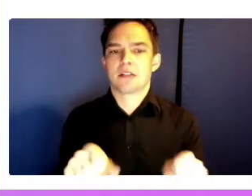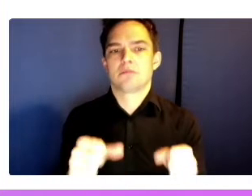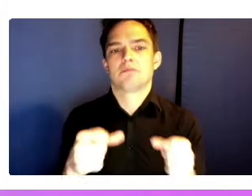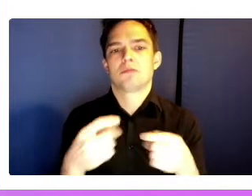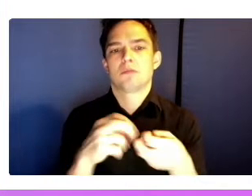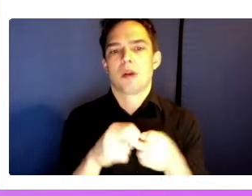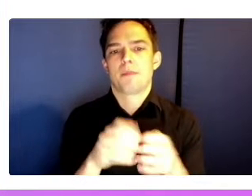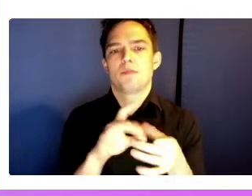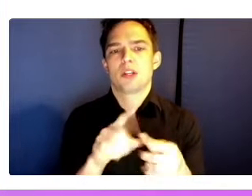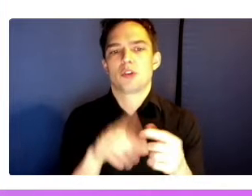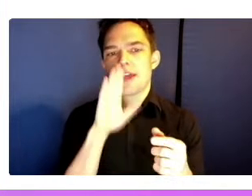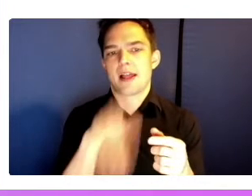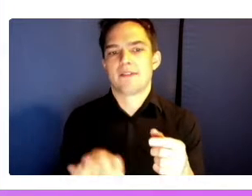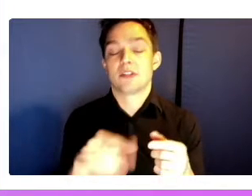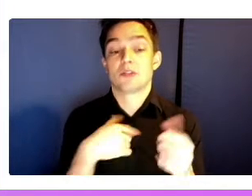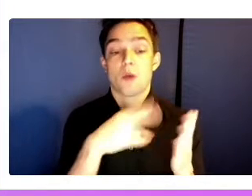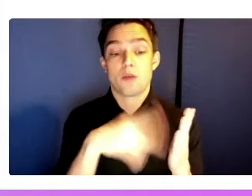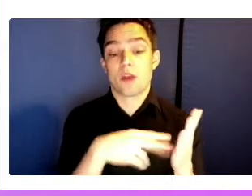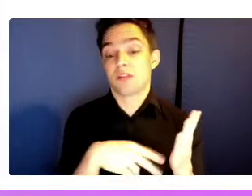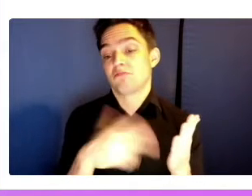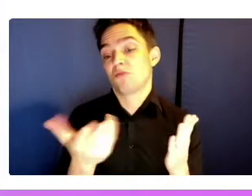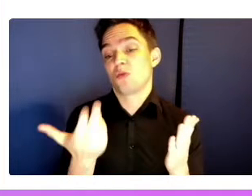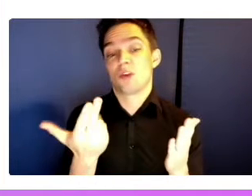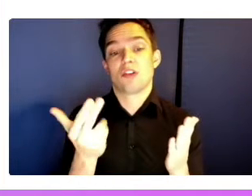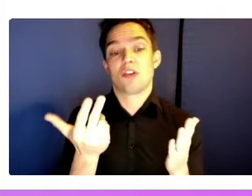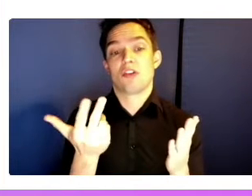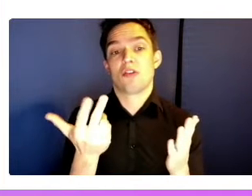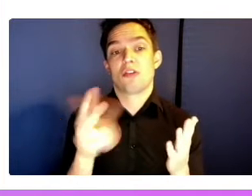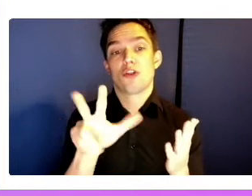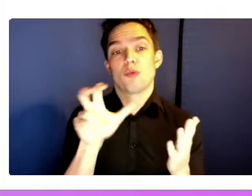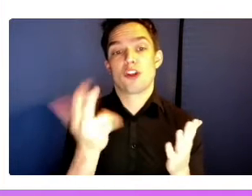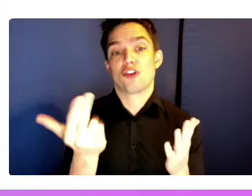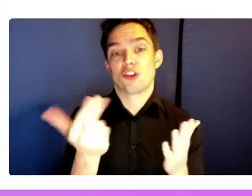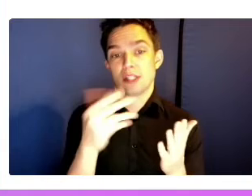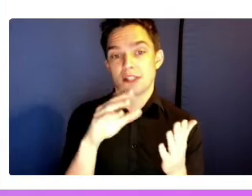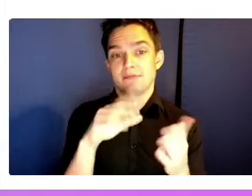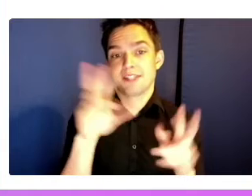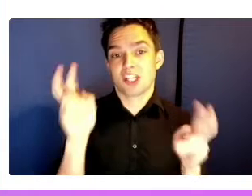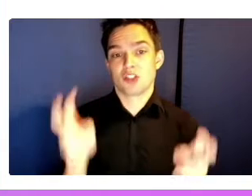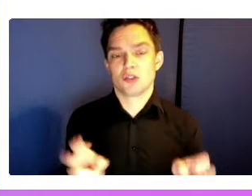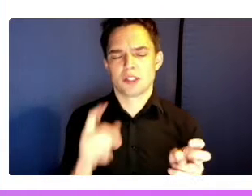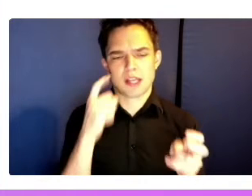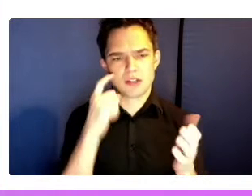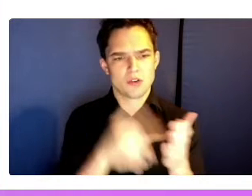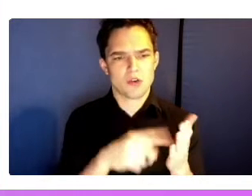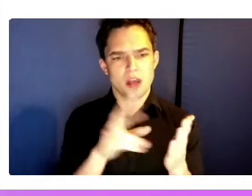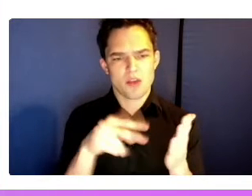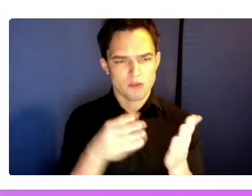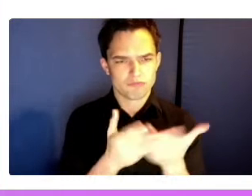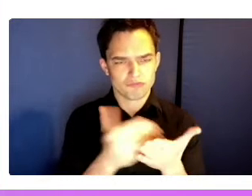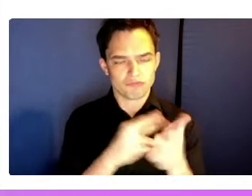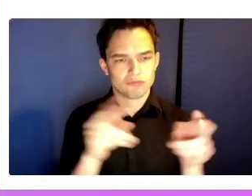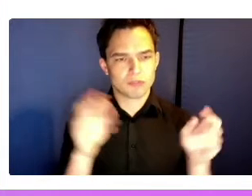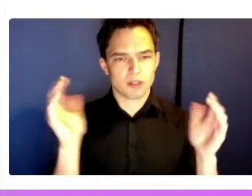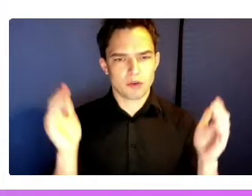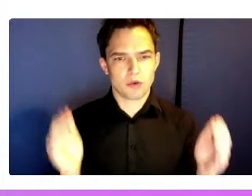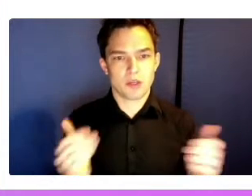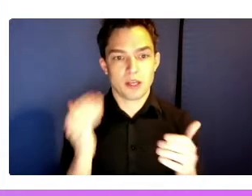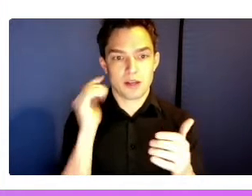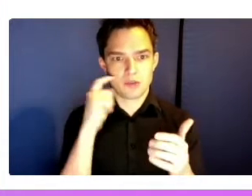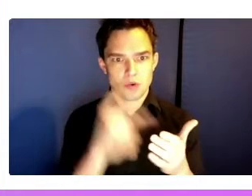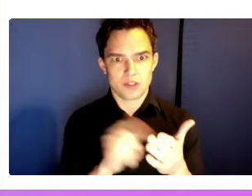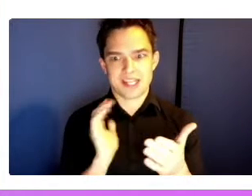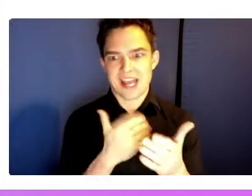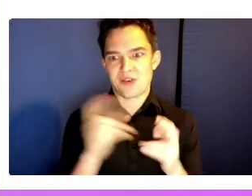what I did. I read through all 313 issues and I started seeing some similar problems in our list of issues, lots